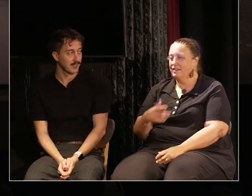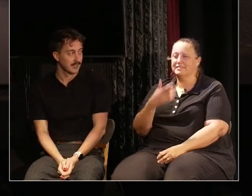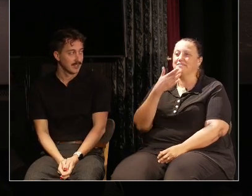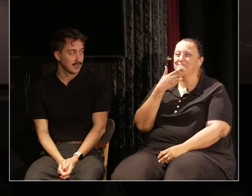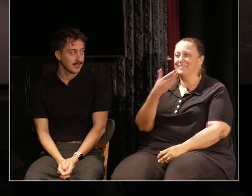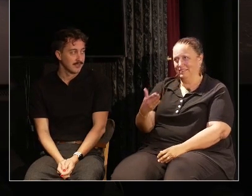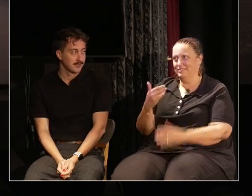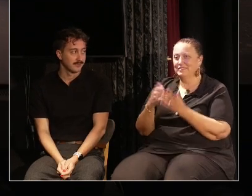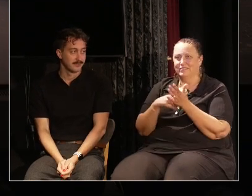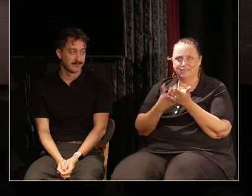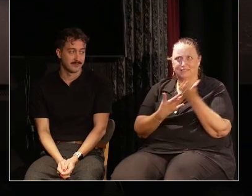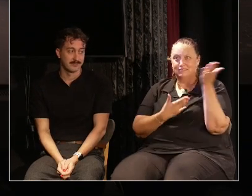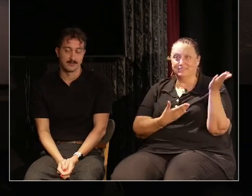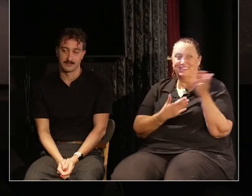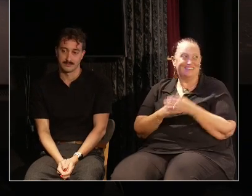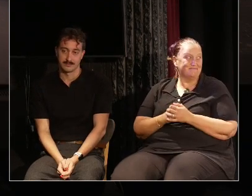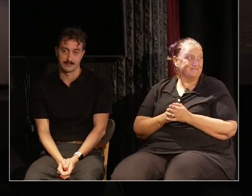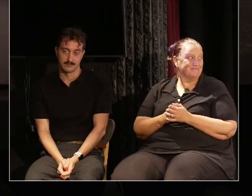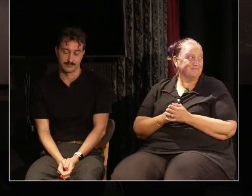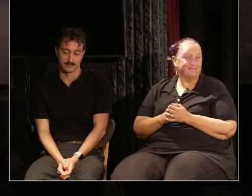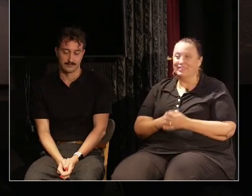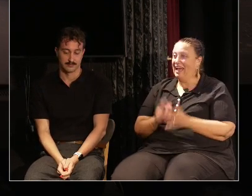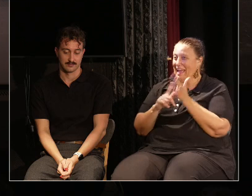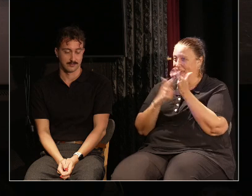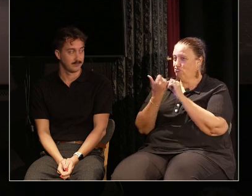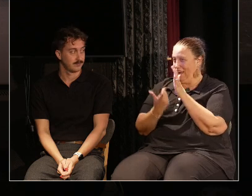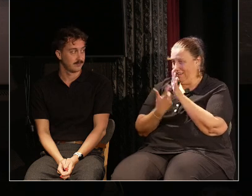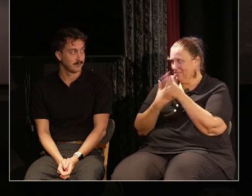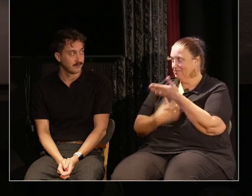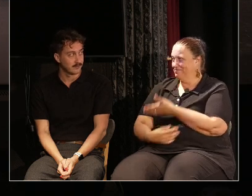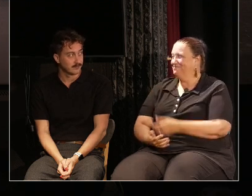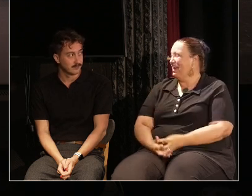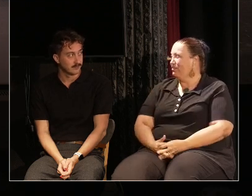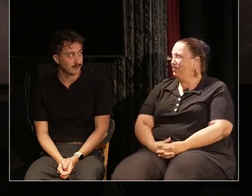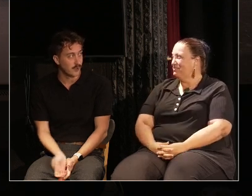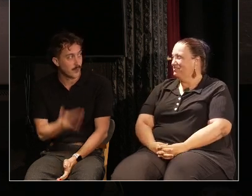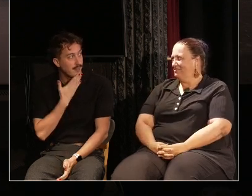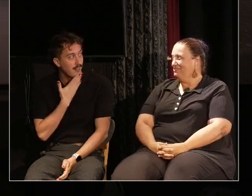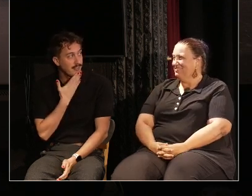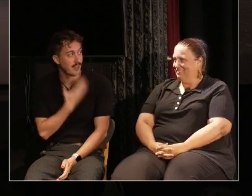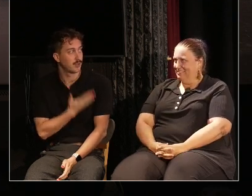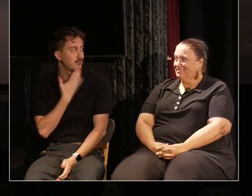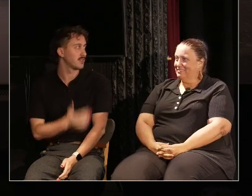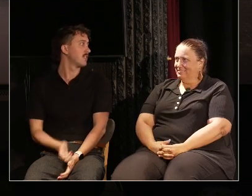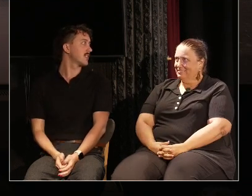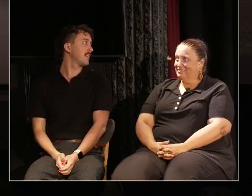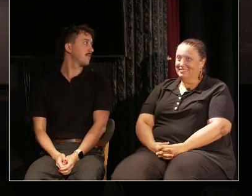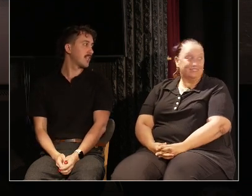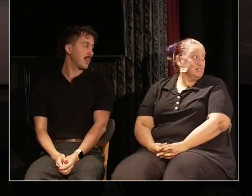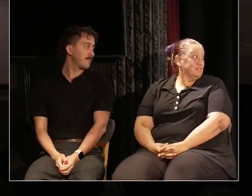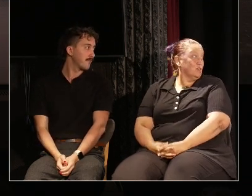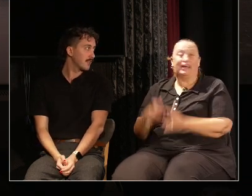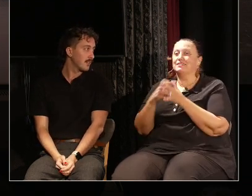Kate, let's start with you. Great, thank you for that question. And you've really gone through there both why this work is so